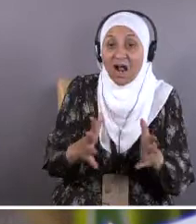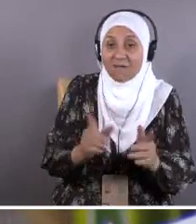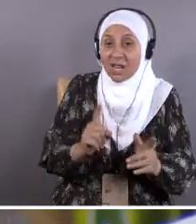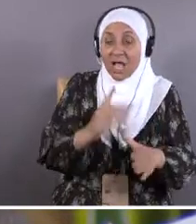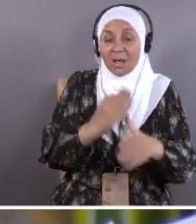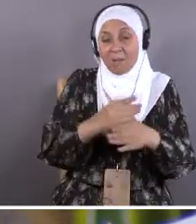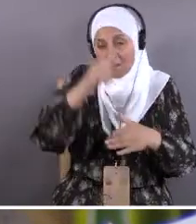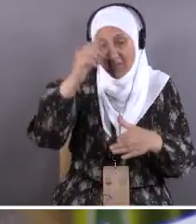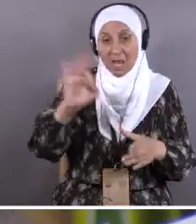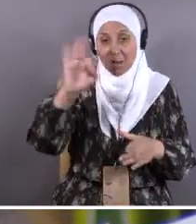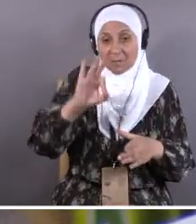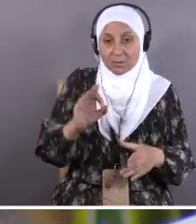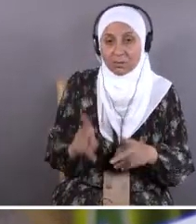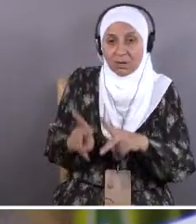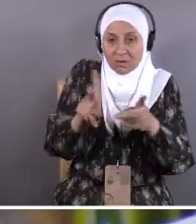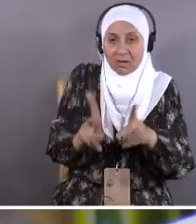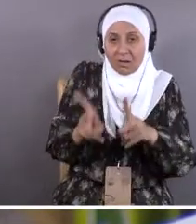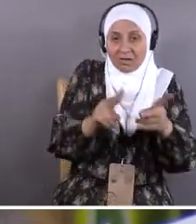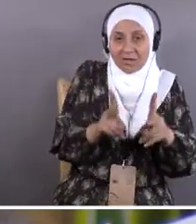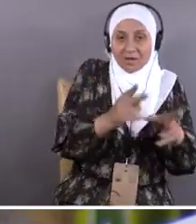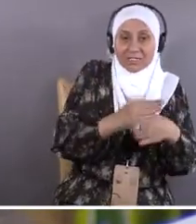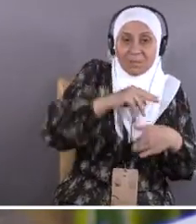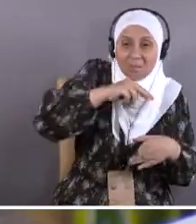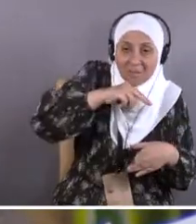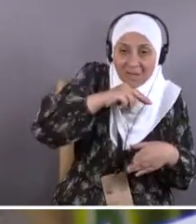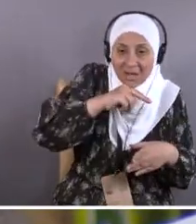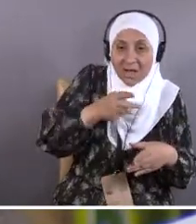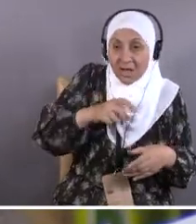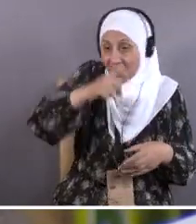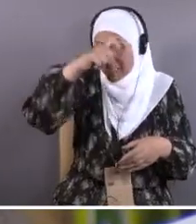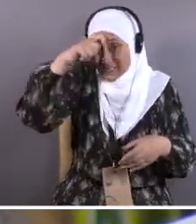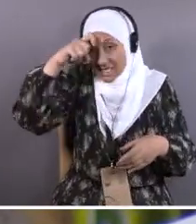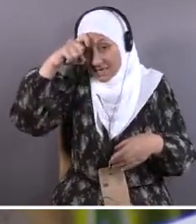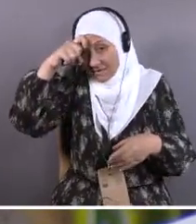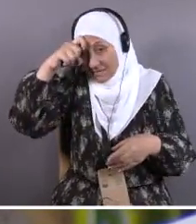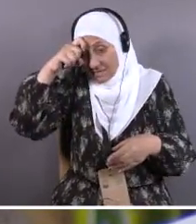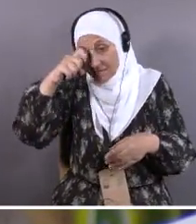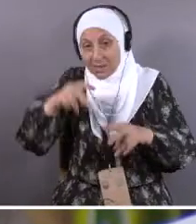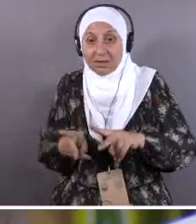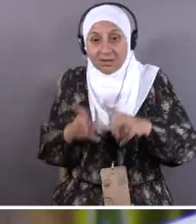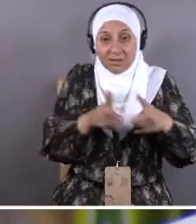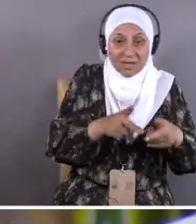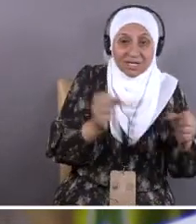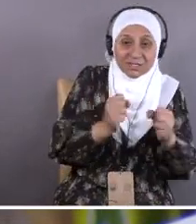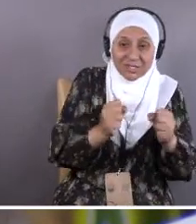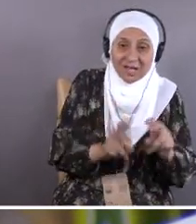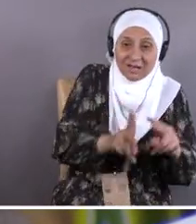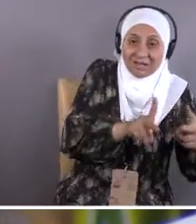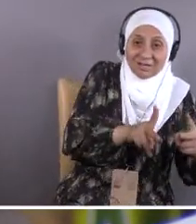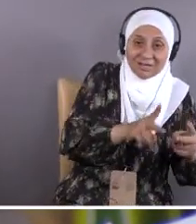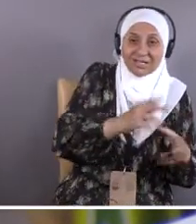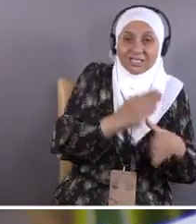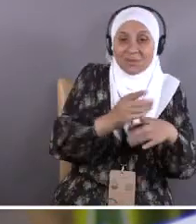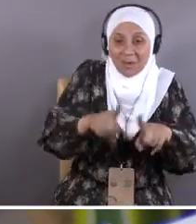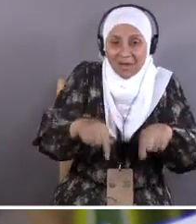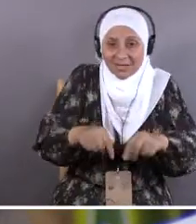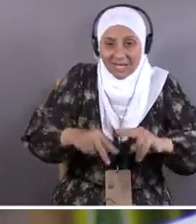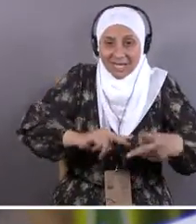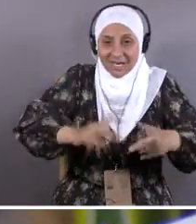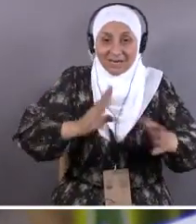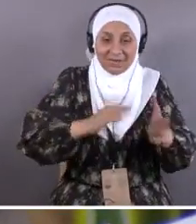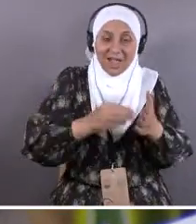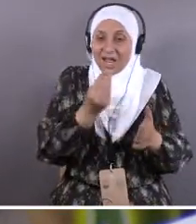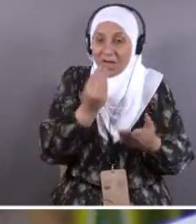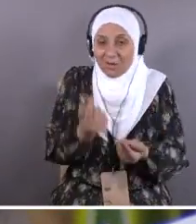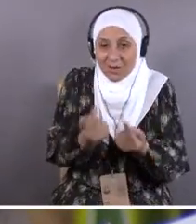what we need and move from a place to a place as nomads without harming the environment. And we could